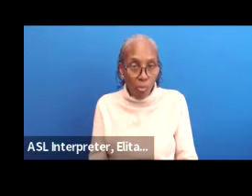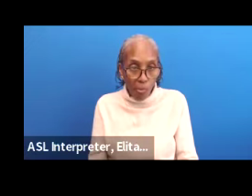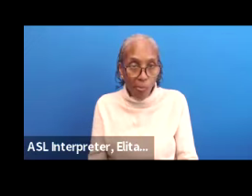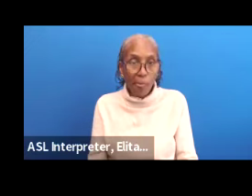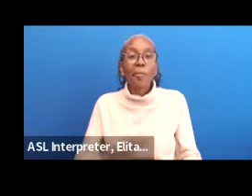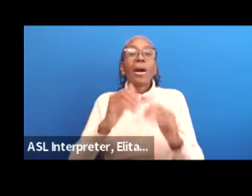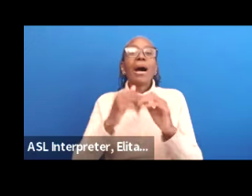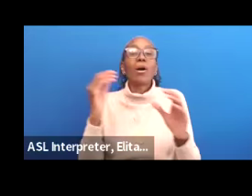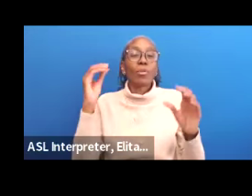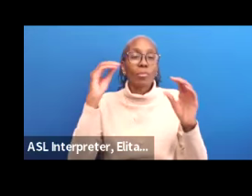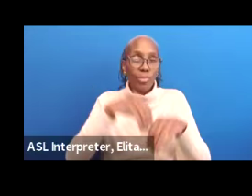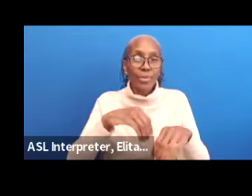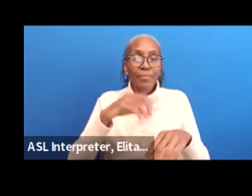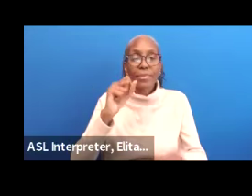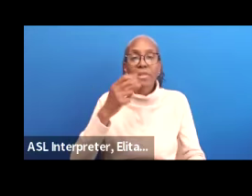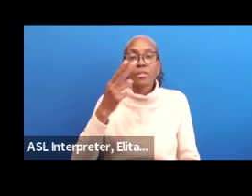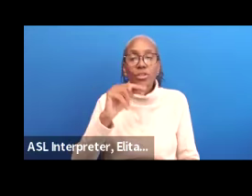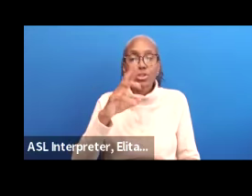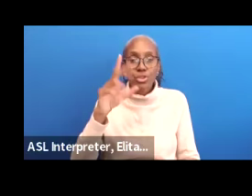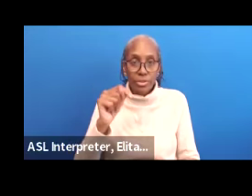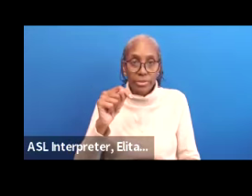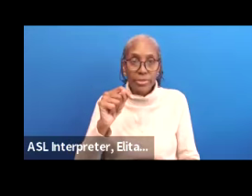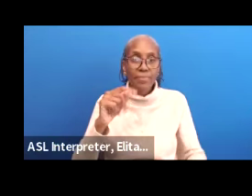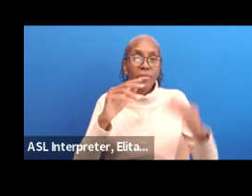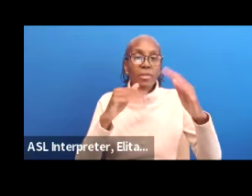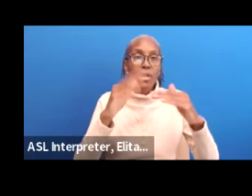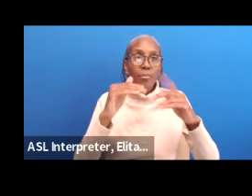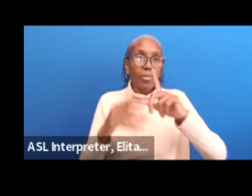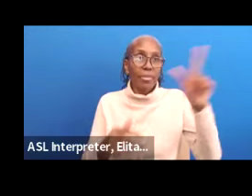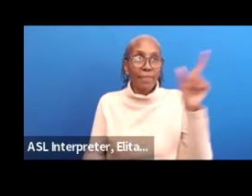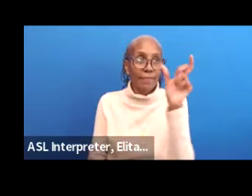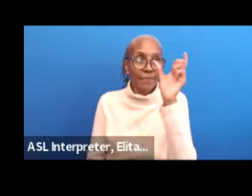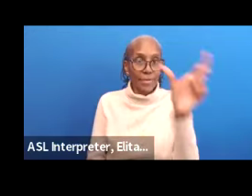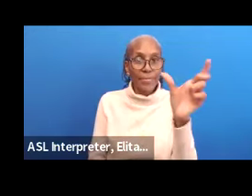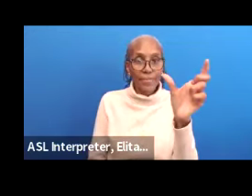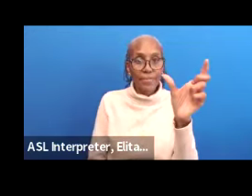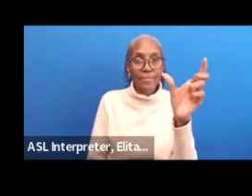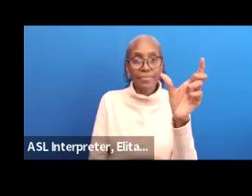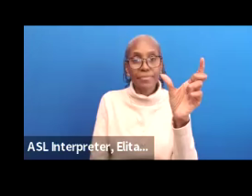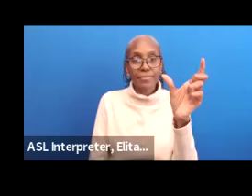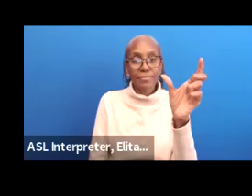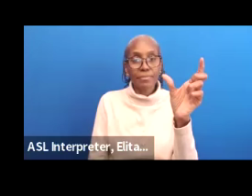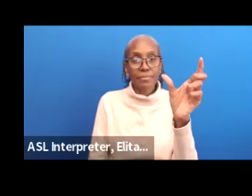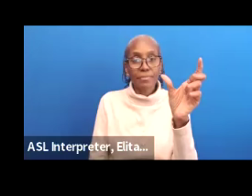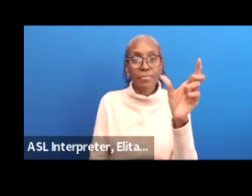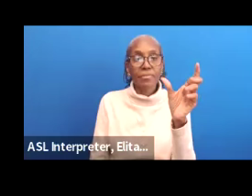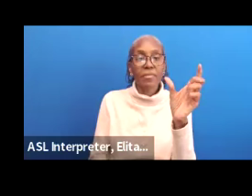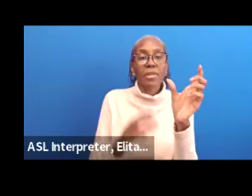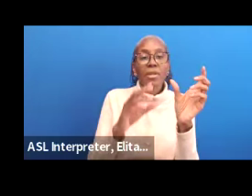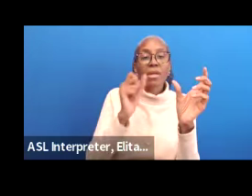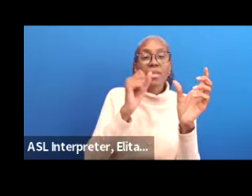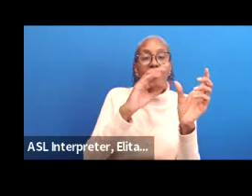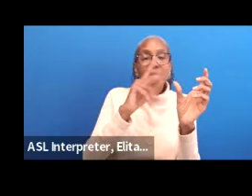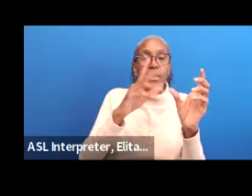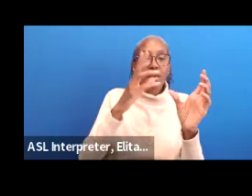shunt is put in, and in the upper left image, you'll see the spinal sac is opened